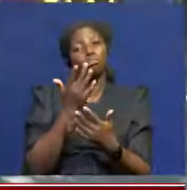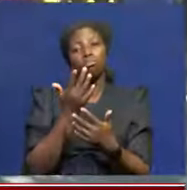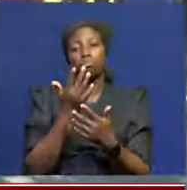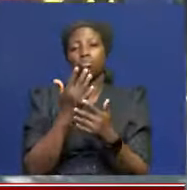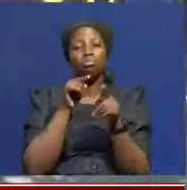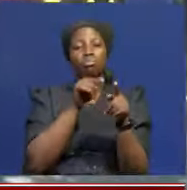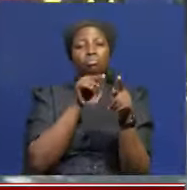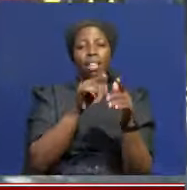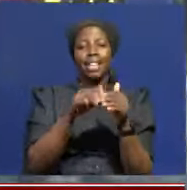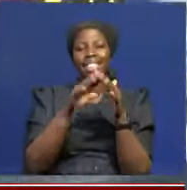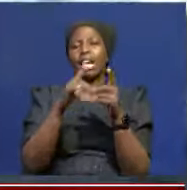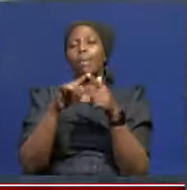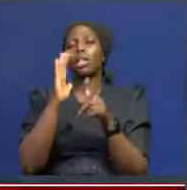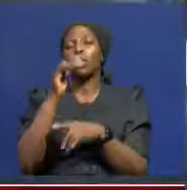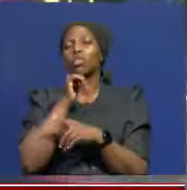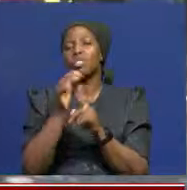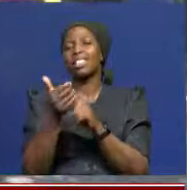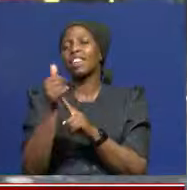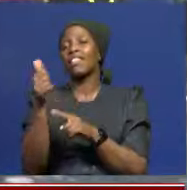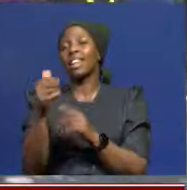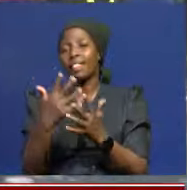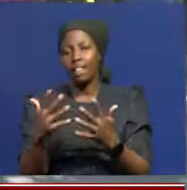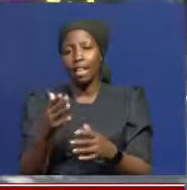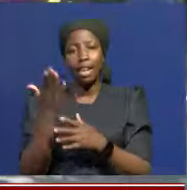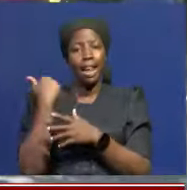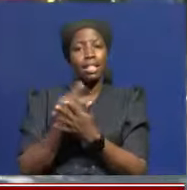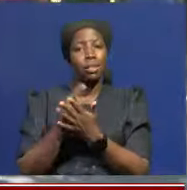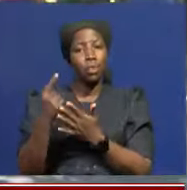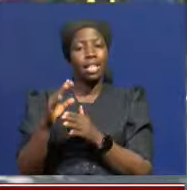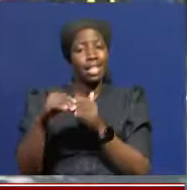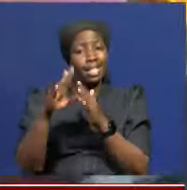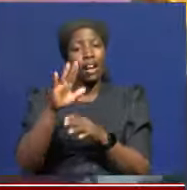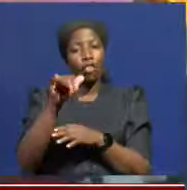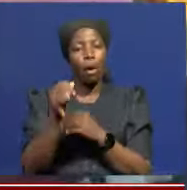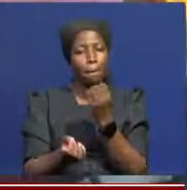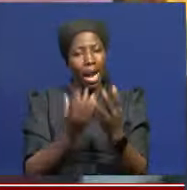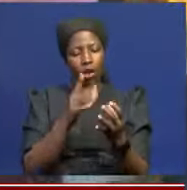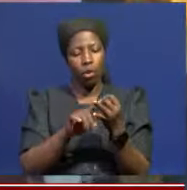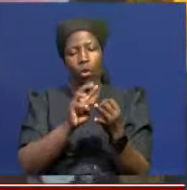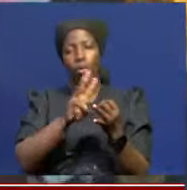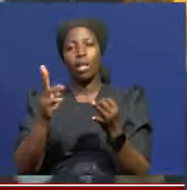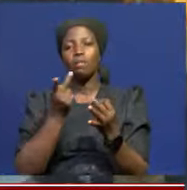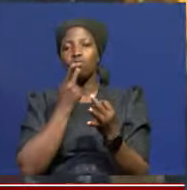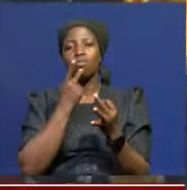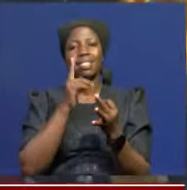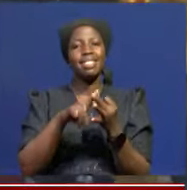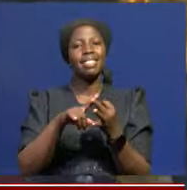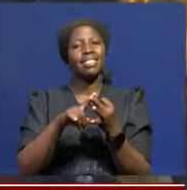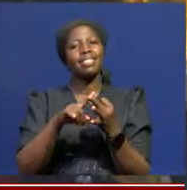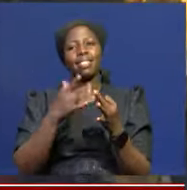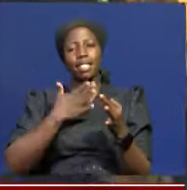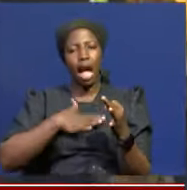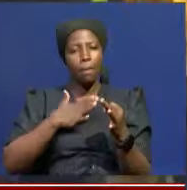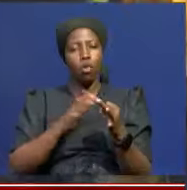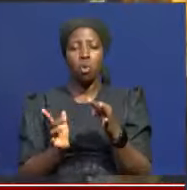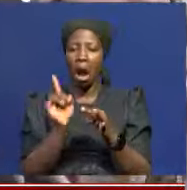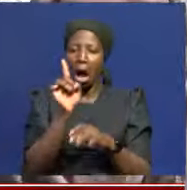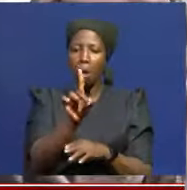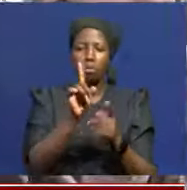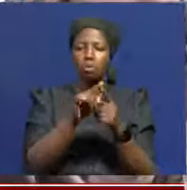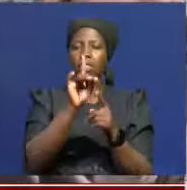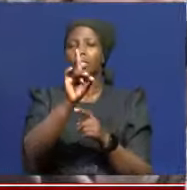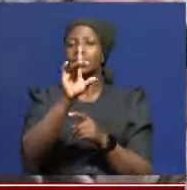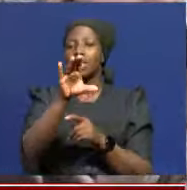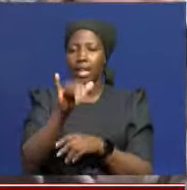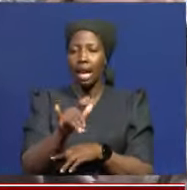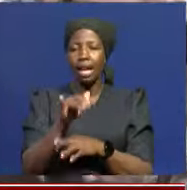week, seven leaders drawn from Baringo, West Pokot and Samburu counties appeared before the DCI and recorded statements on